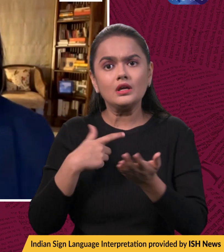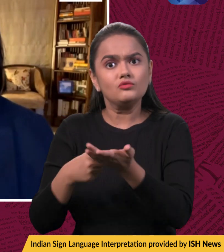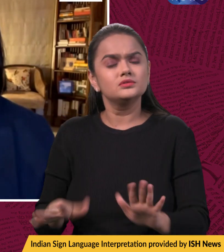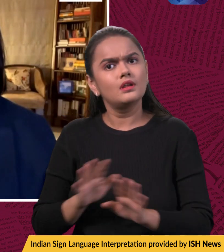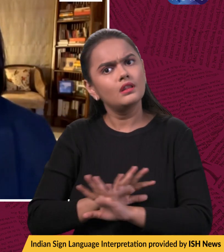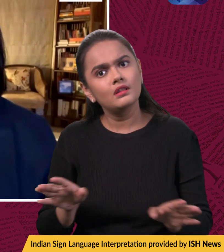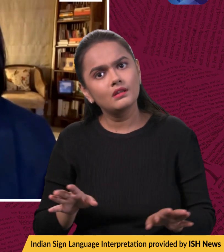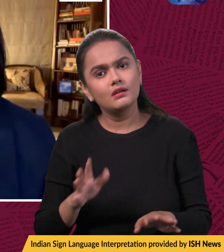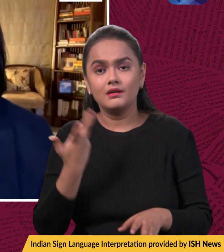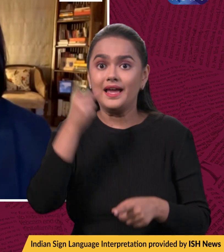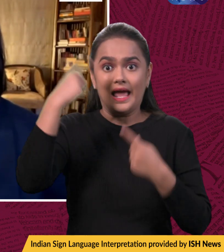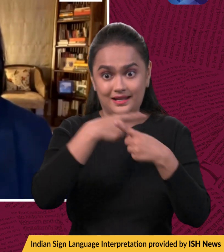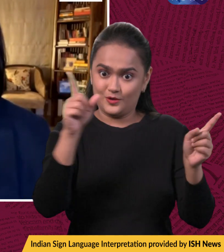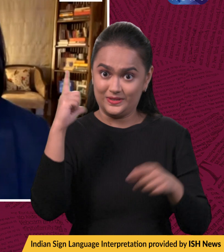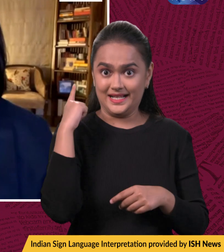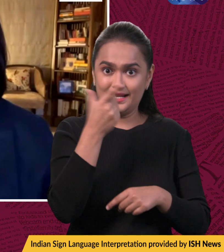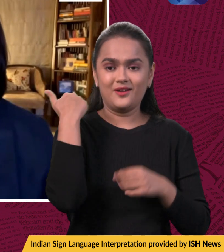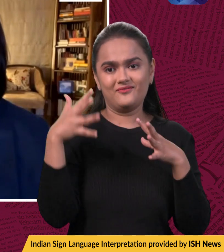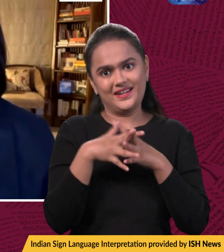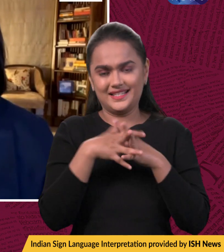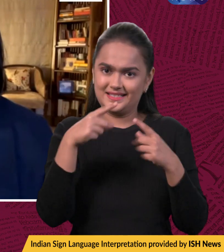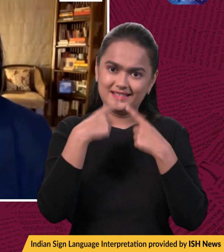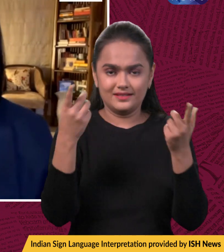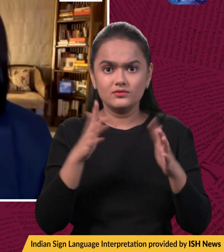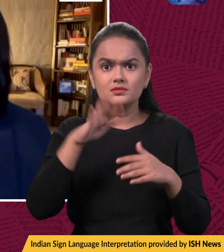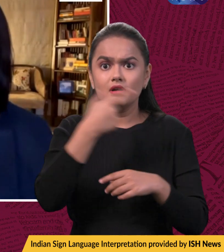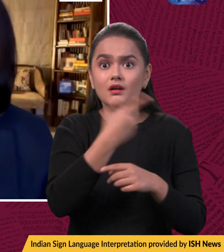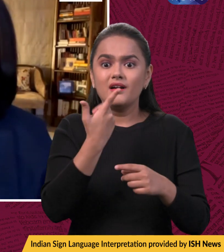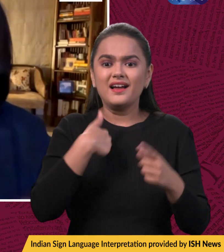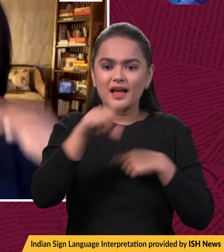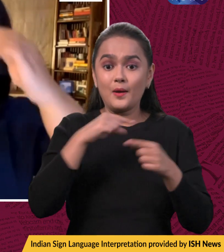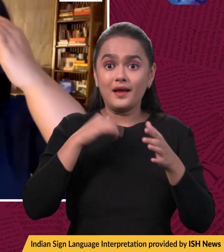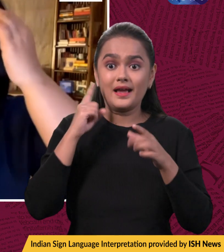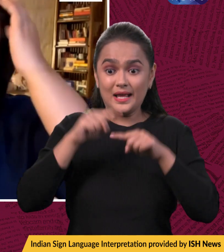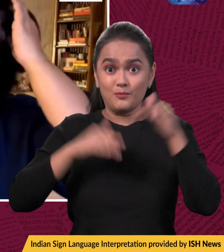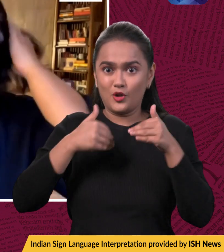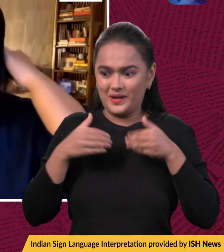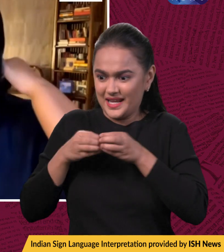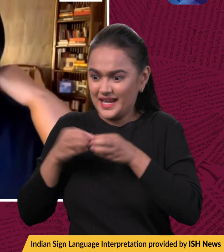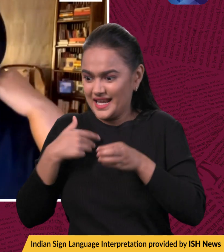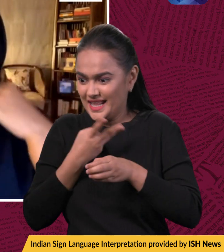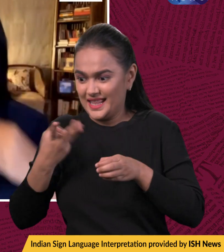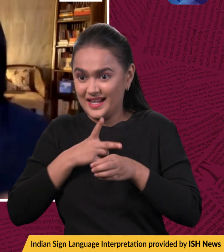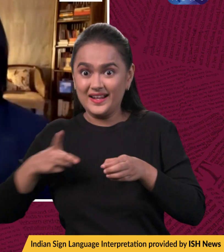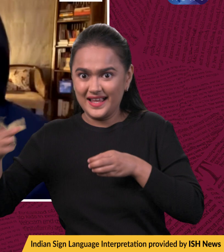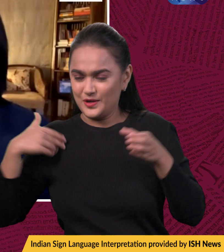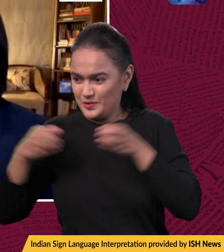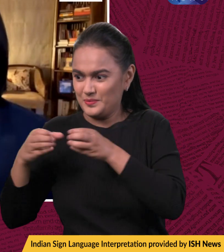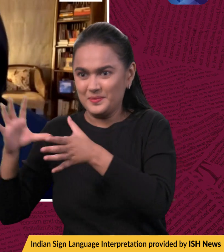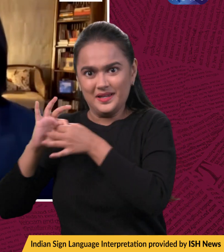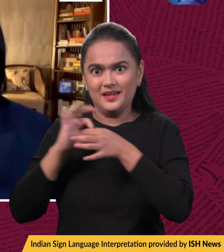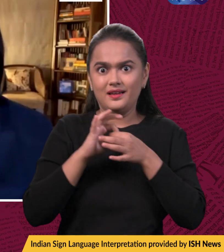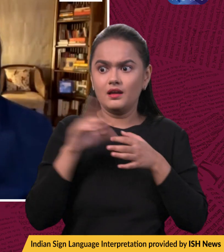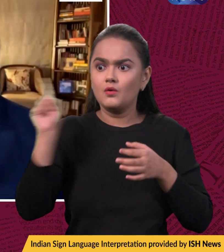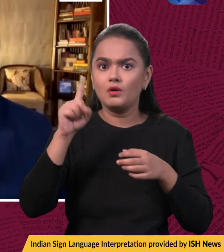Ms. Anderson was announced as the leader on Wednesday, but resigned after her coalition partner quit the government and her budget failed to